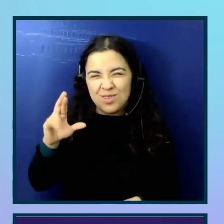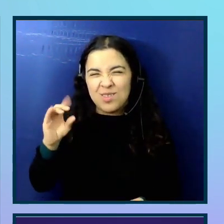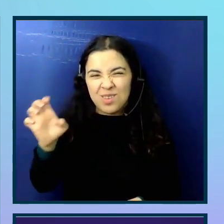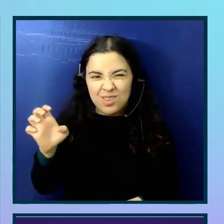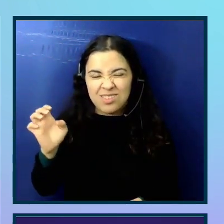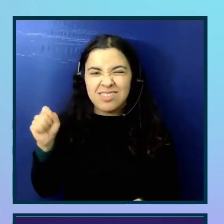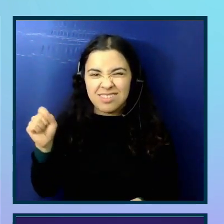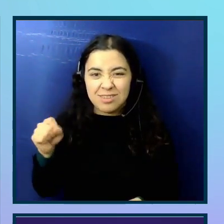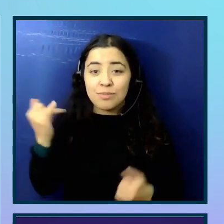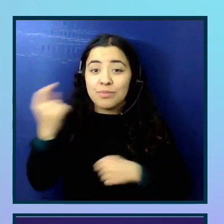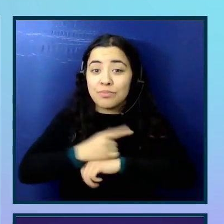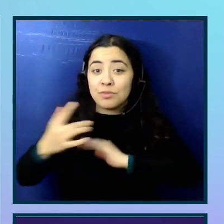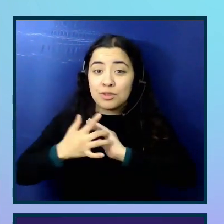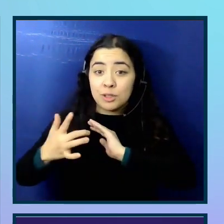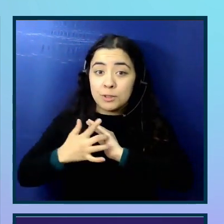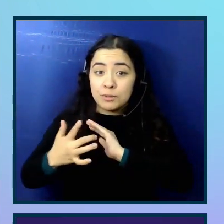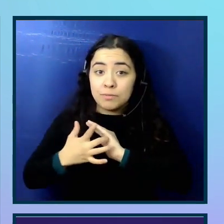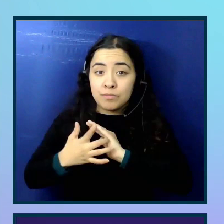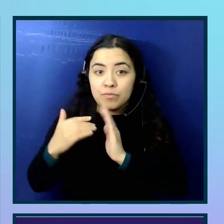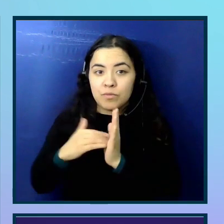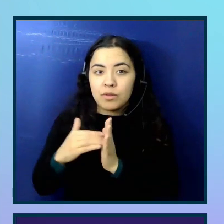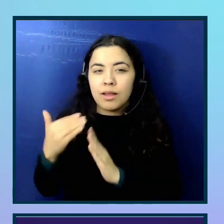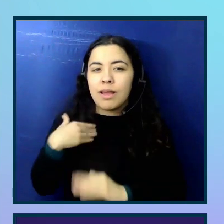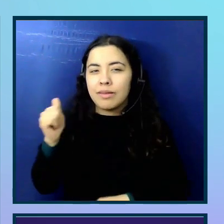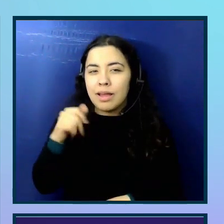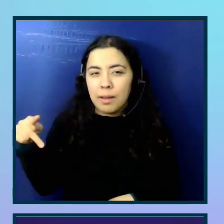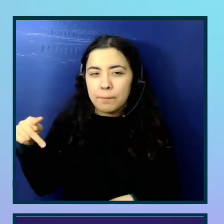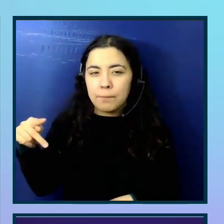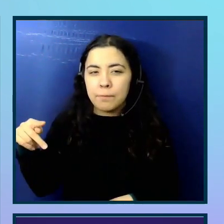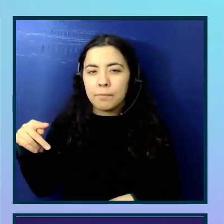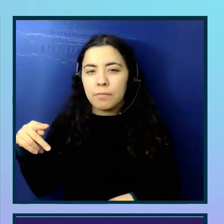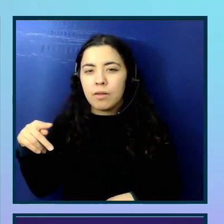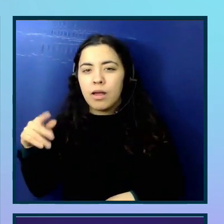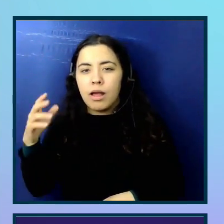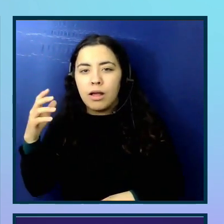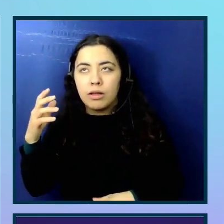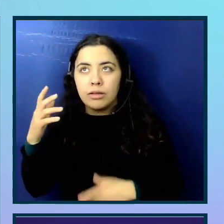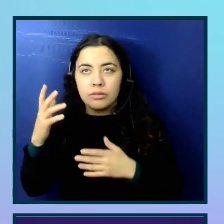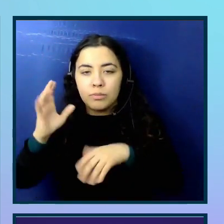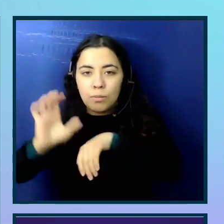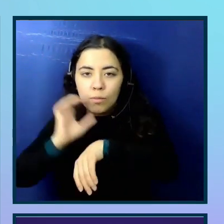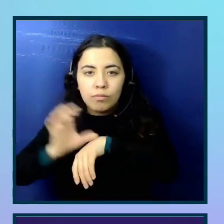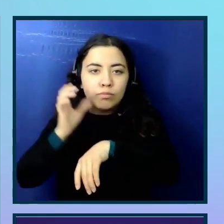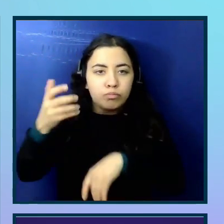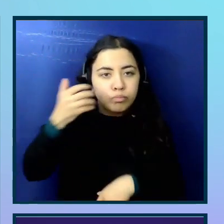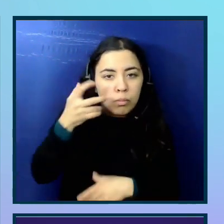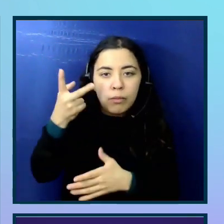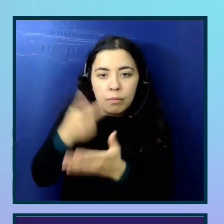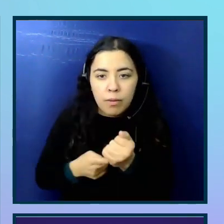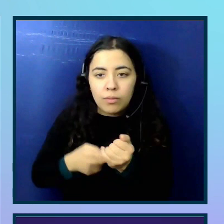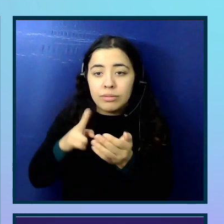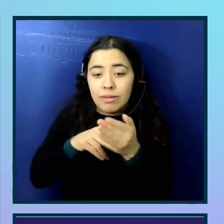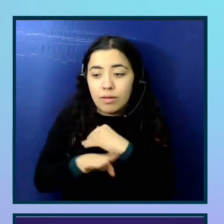So with today's technology, a lot of times we have apps on both, mobile and desktop. And by being signed into one or